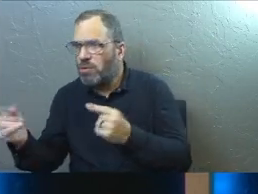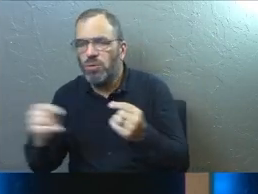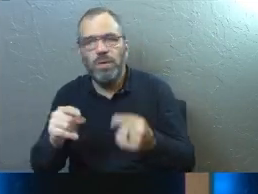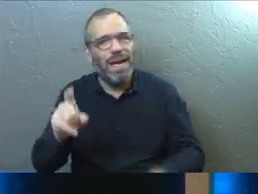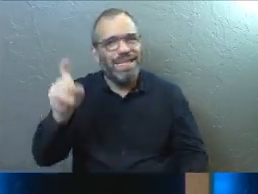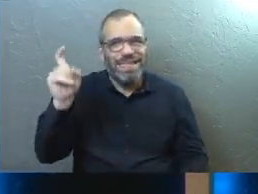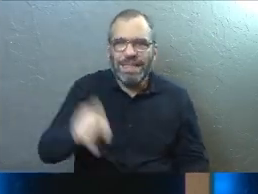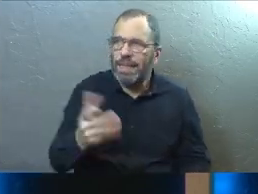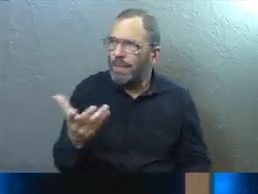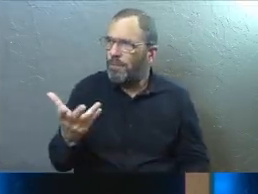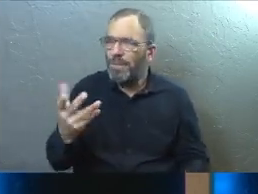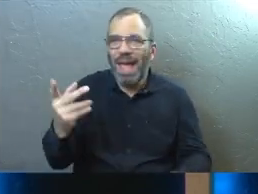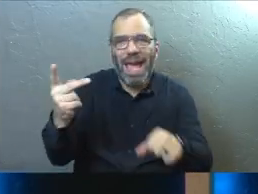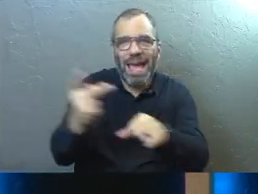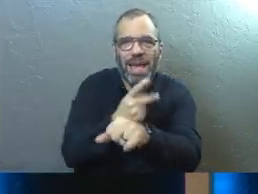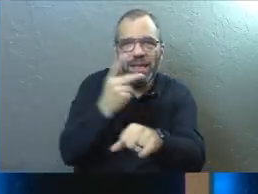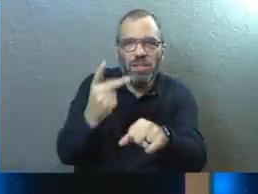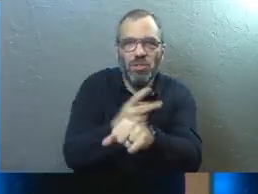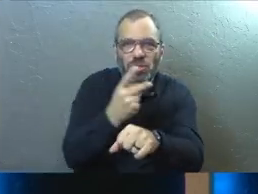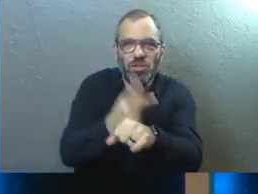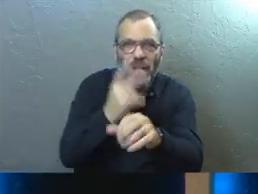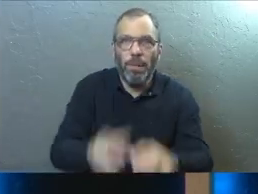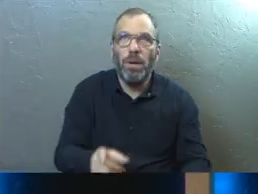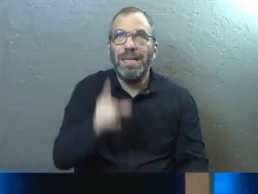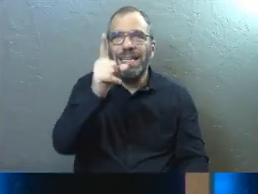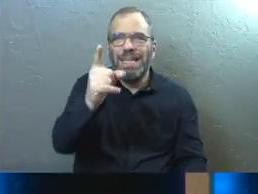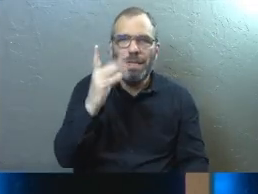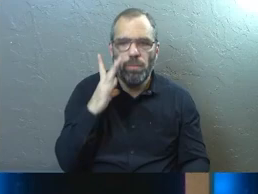and we need a shepherd. We need somebody who's going to